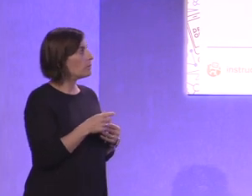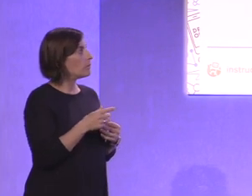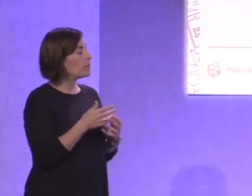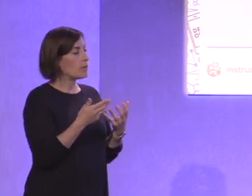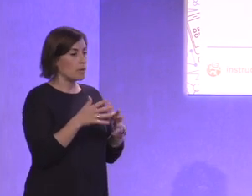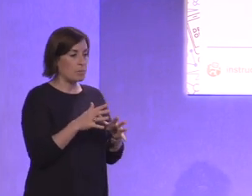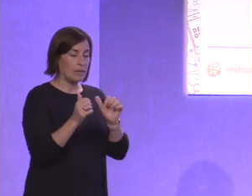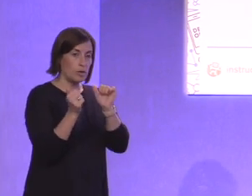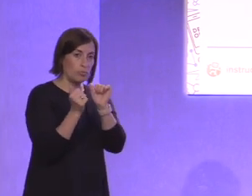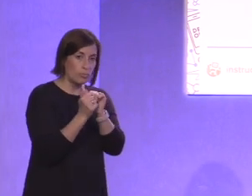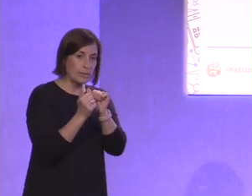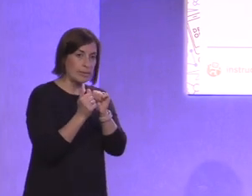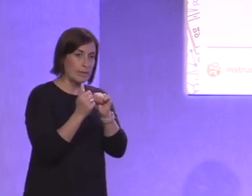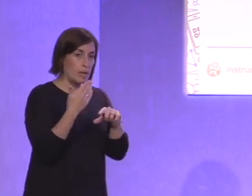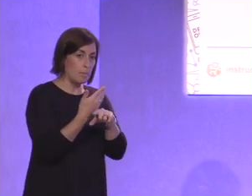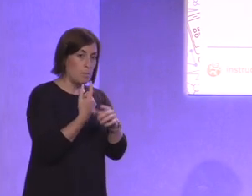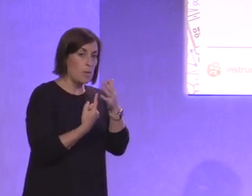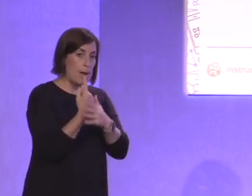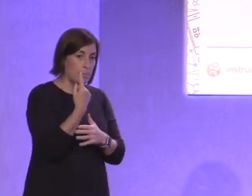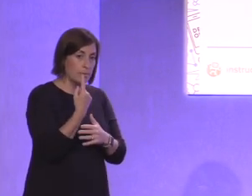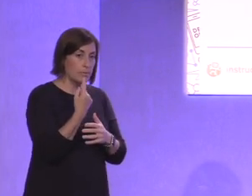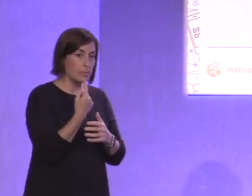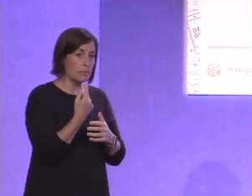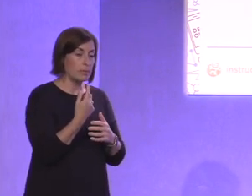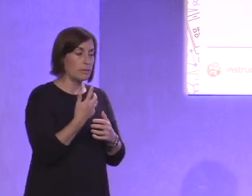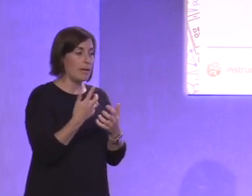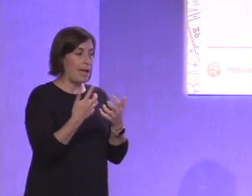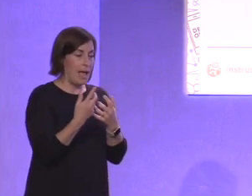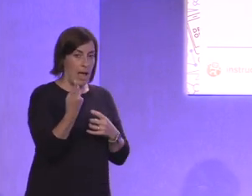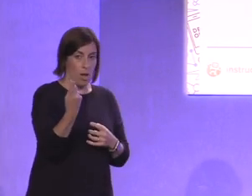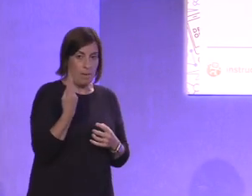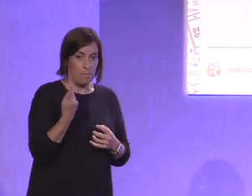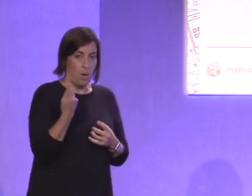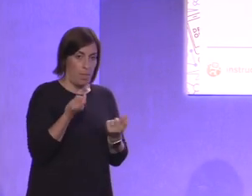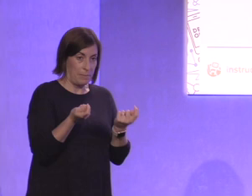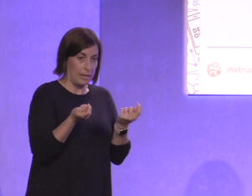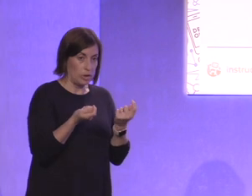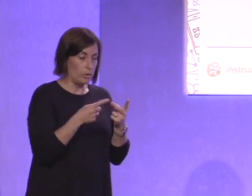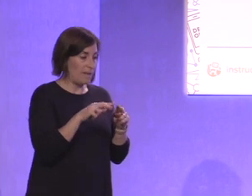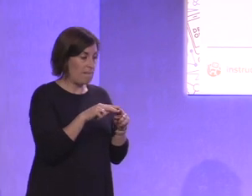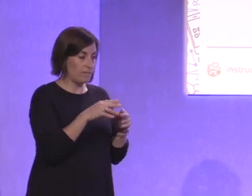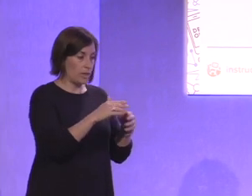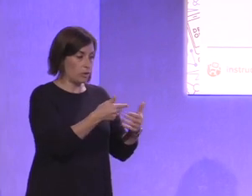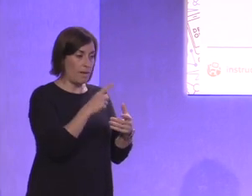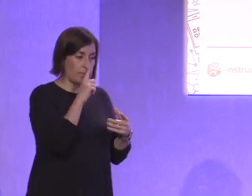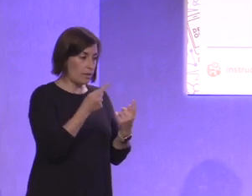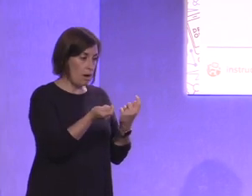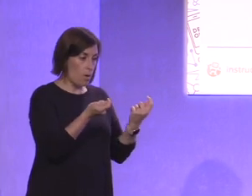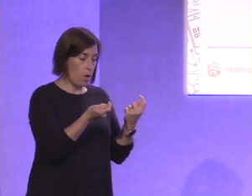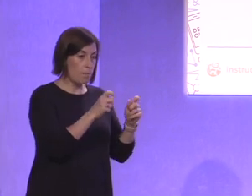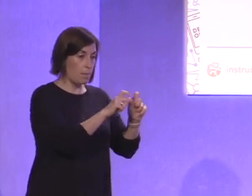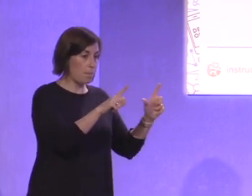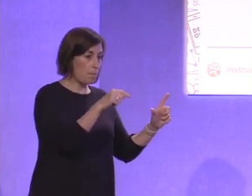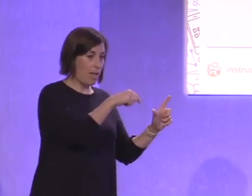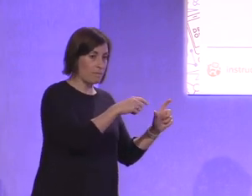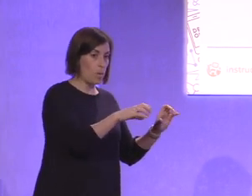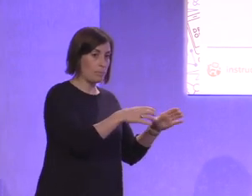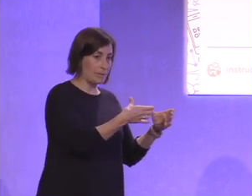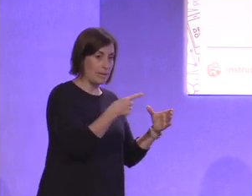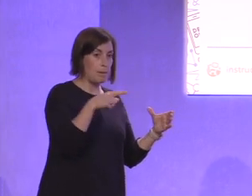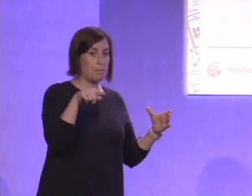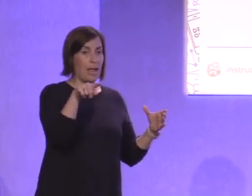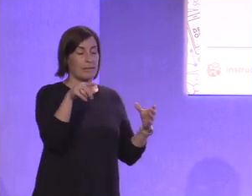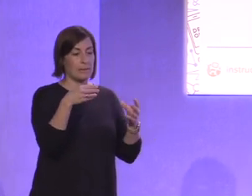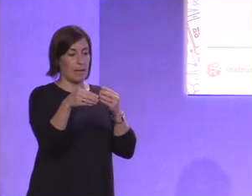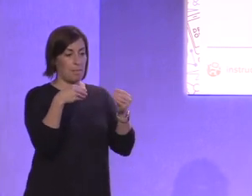reach before that happens as to how we both will manage that situation between the platform team and the